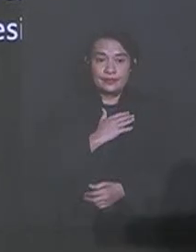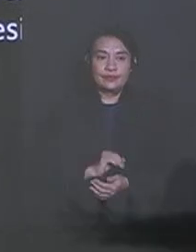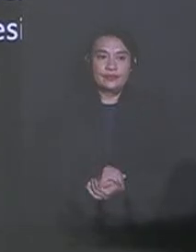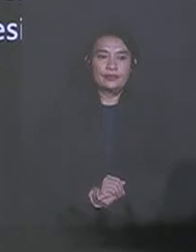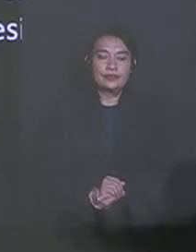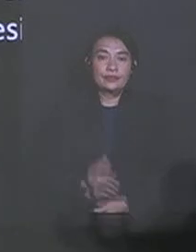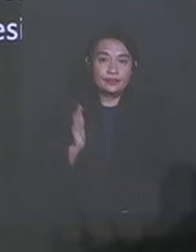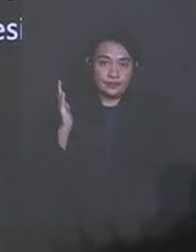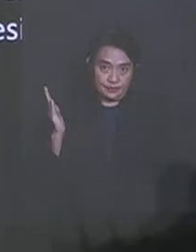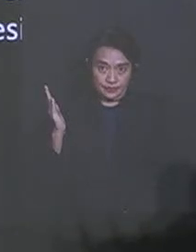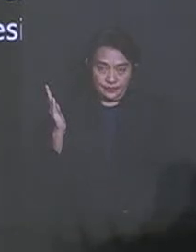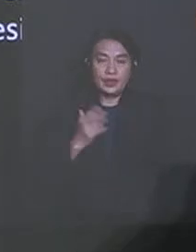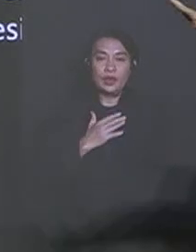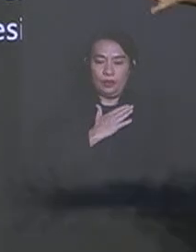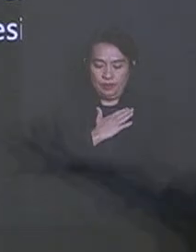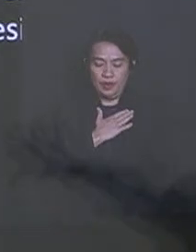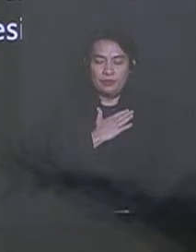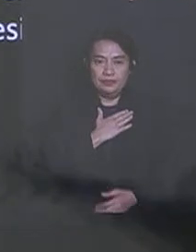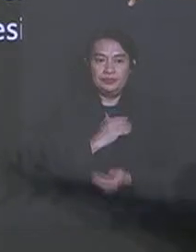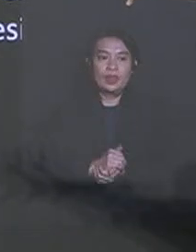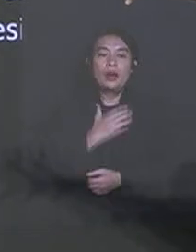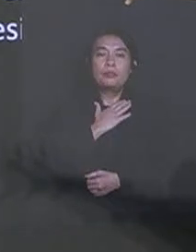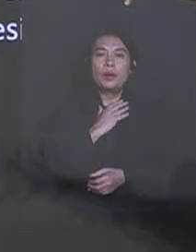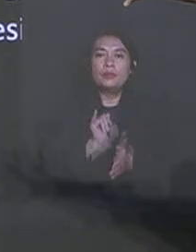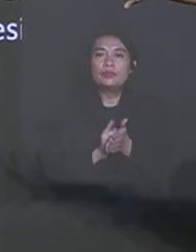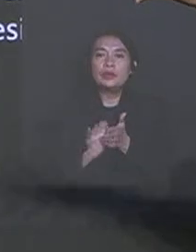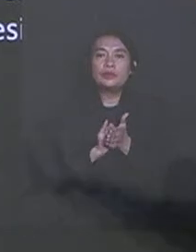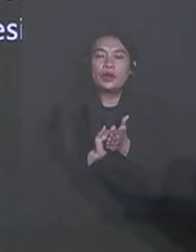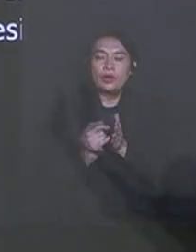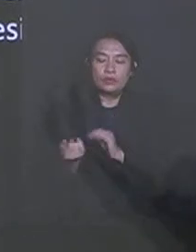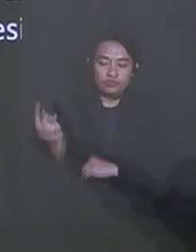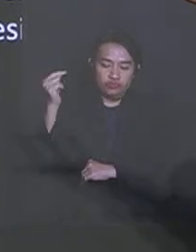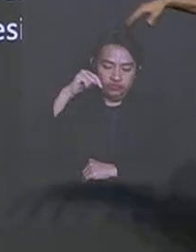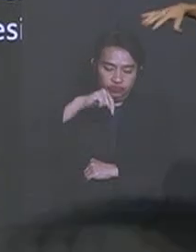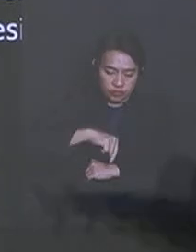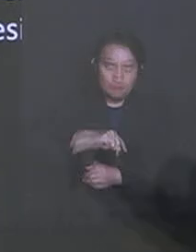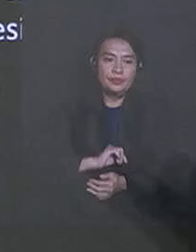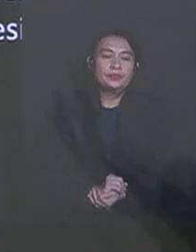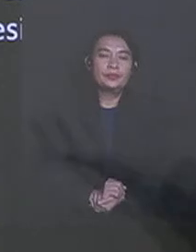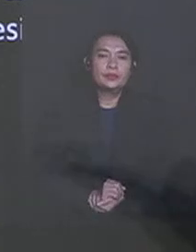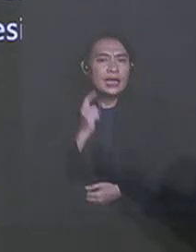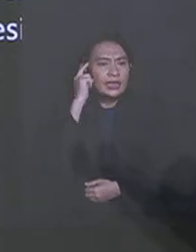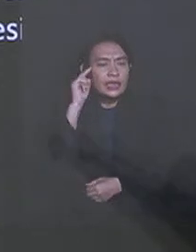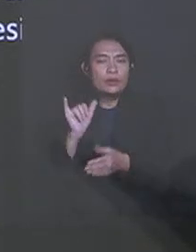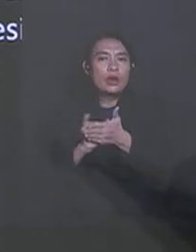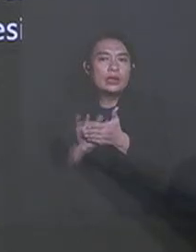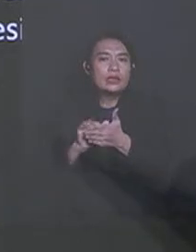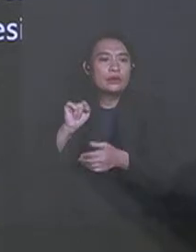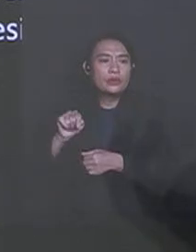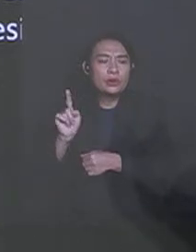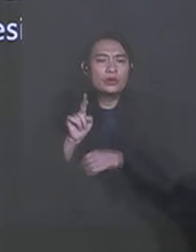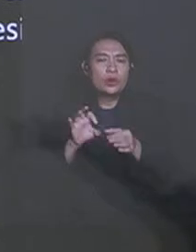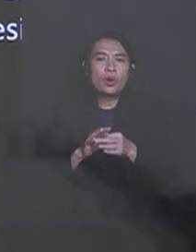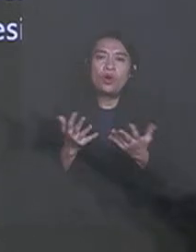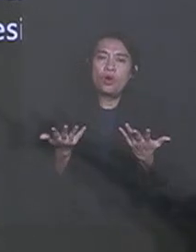I tell people I'm from New York, and they immediately think, you know, skyscrapers, midtown, skyline, lots of buildings.